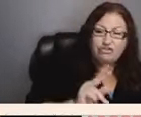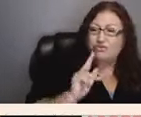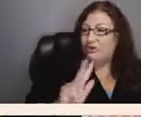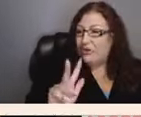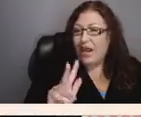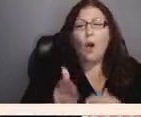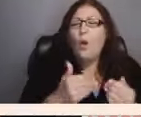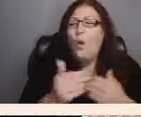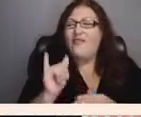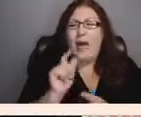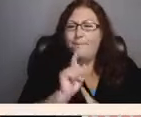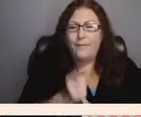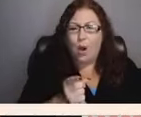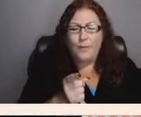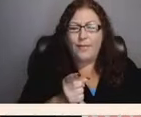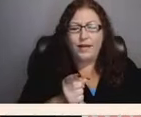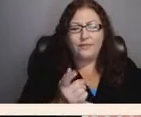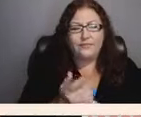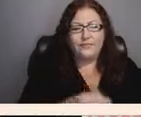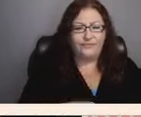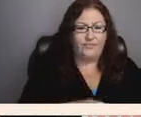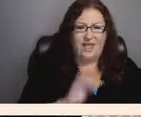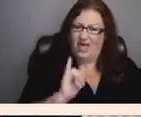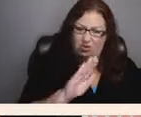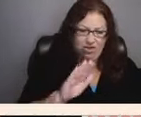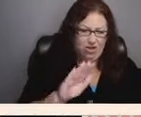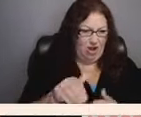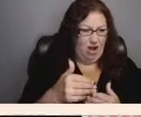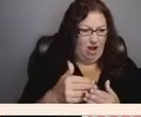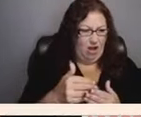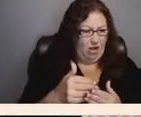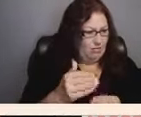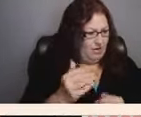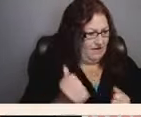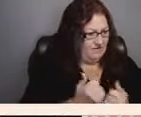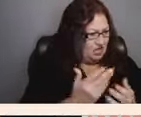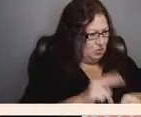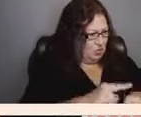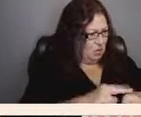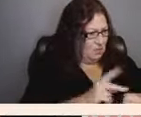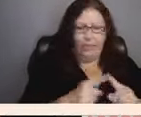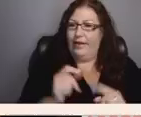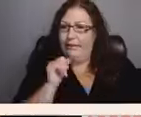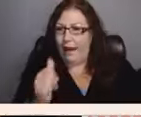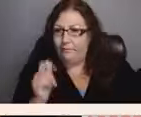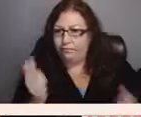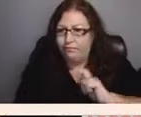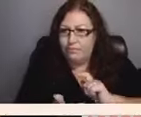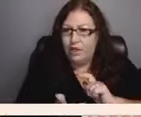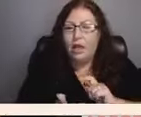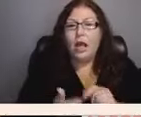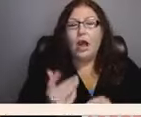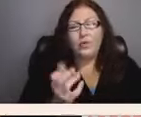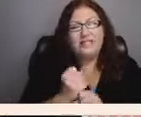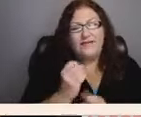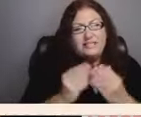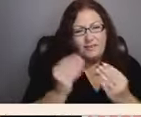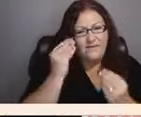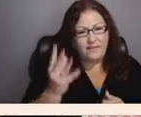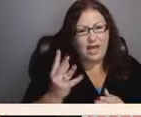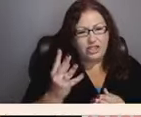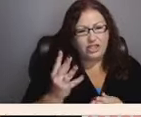was. It was all normal, and then it wasn't. But in receiving some information, it acts and calls